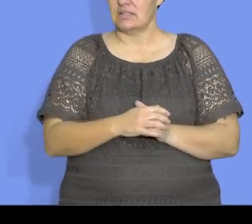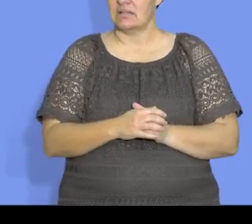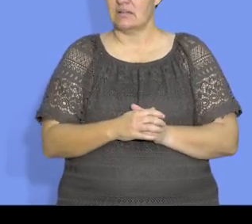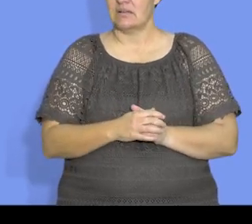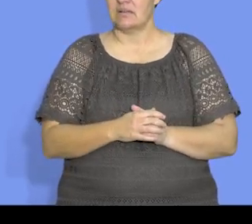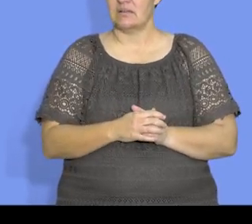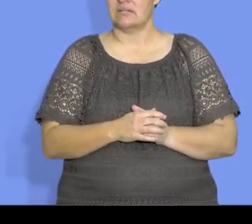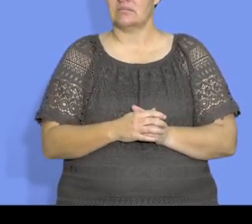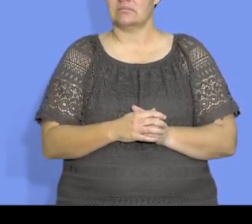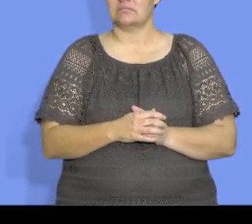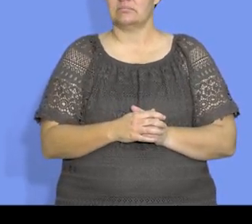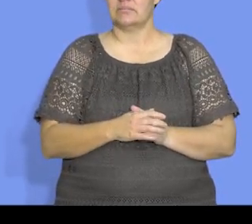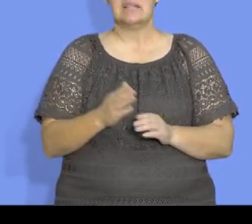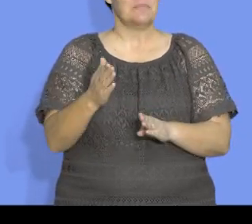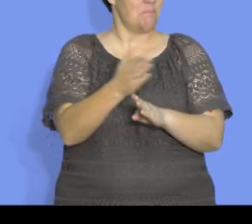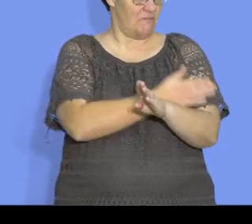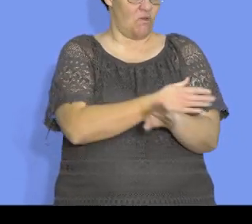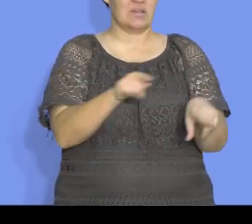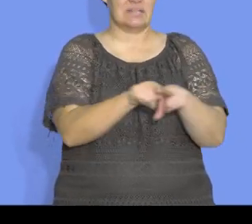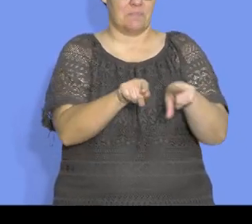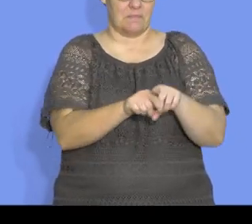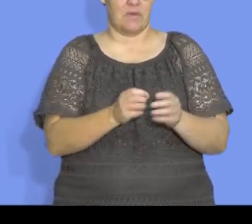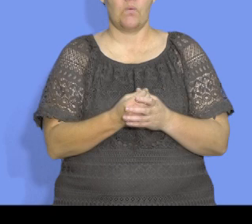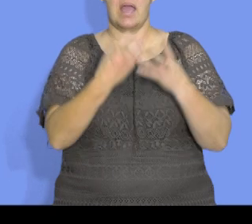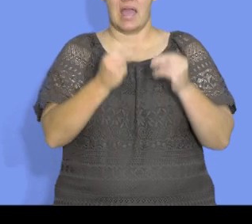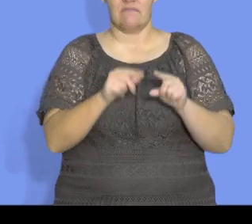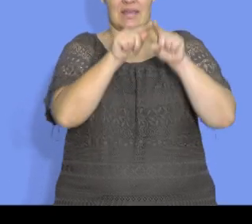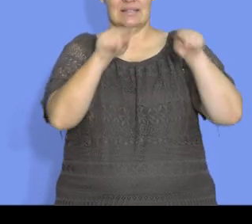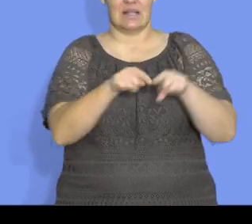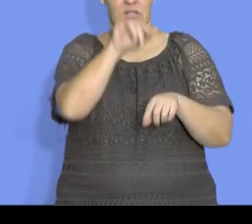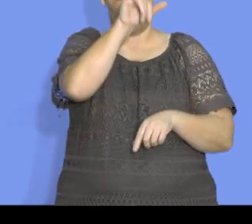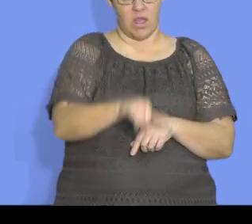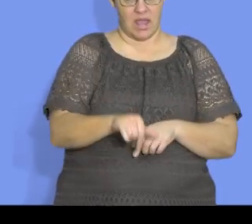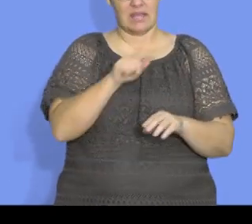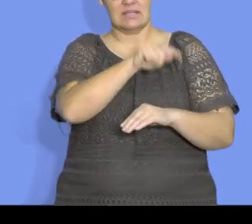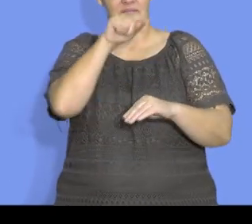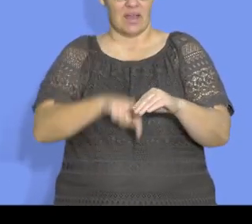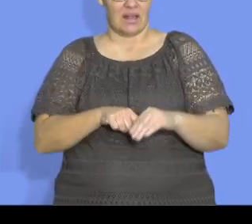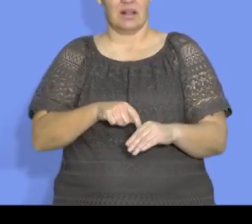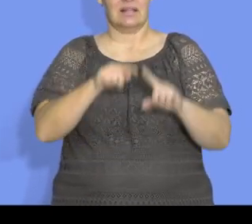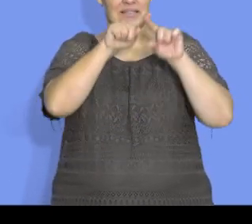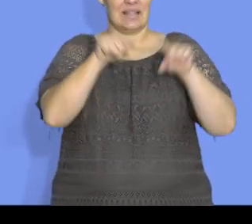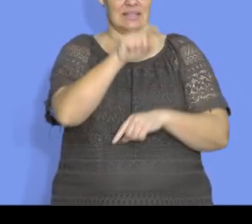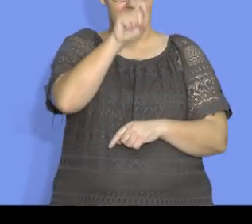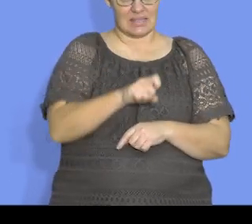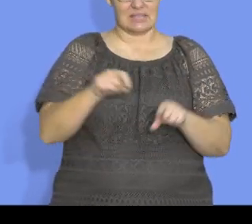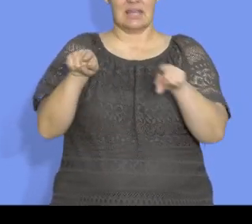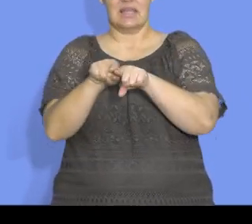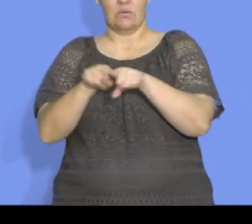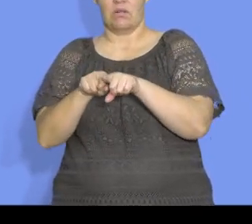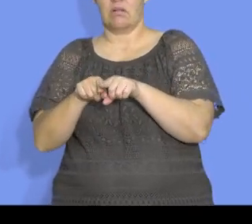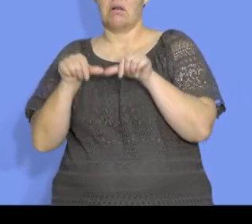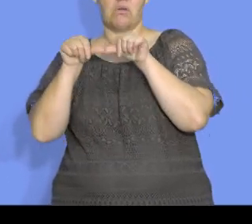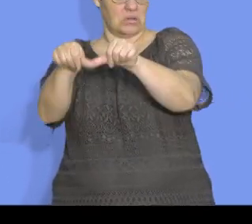that we were having previously when we said delta y divided by delta x is equal to a